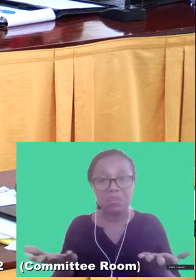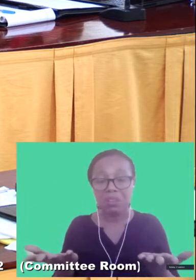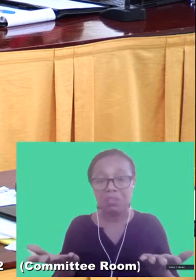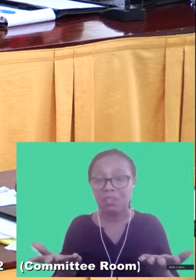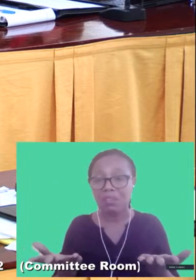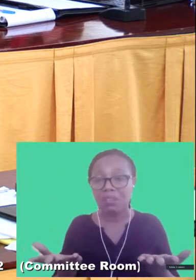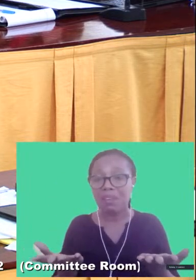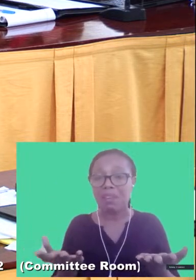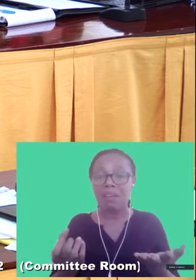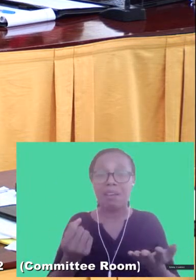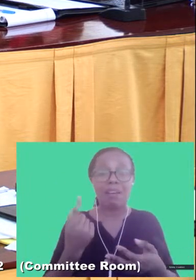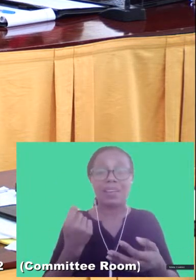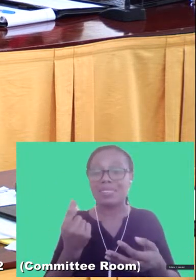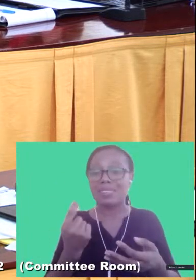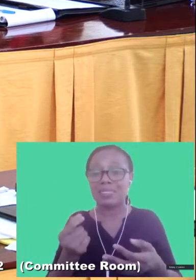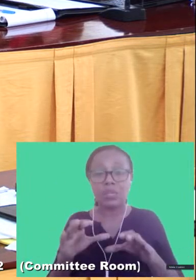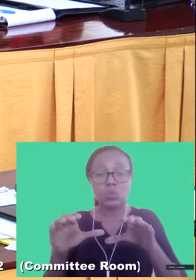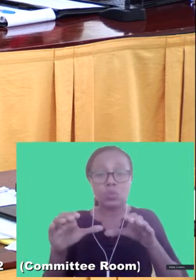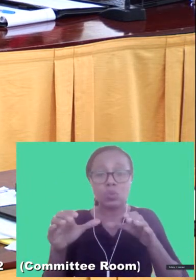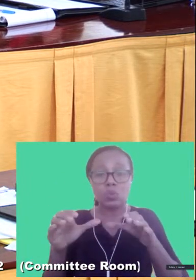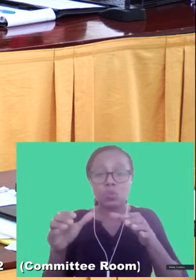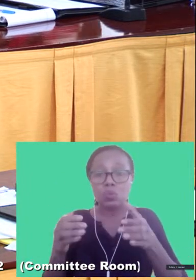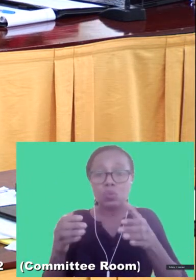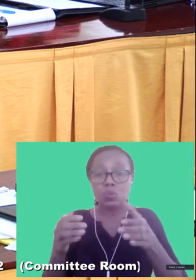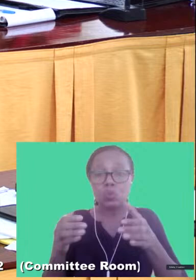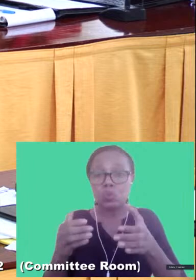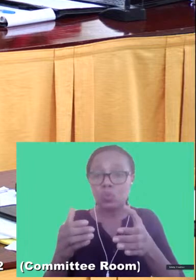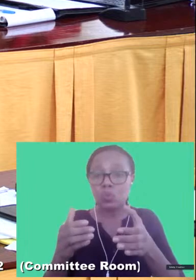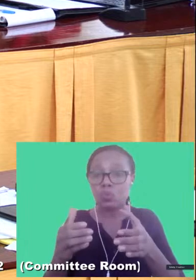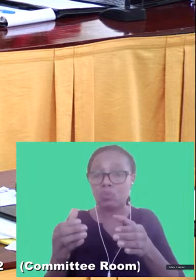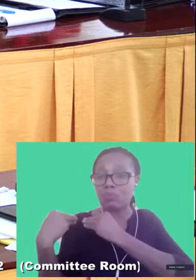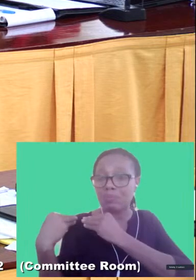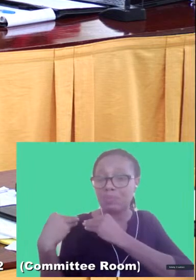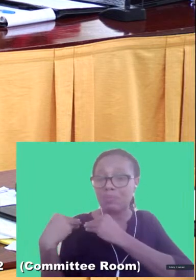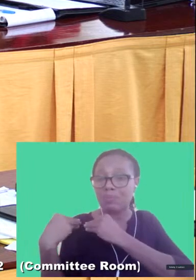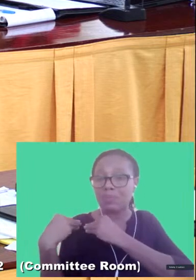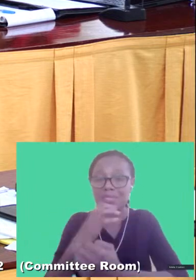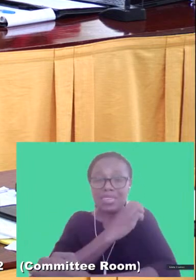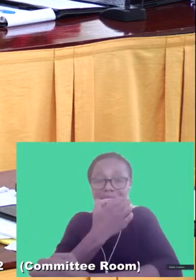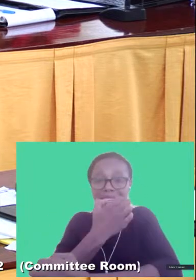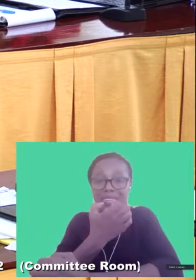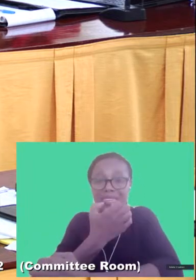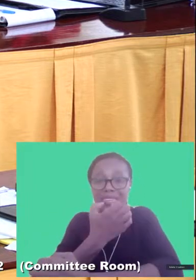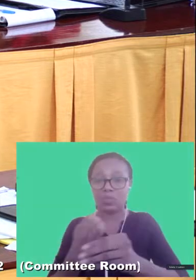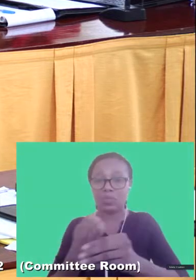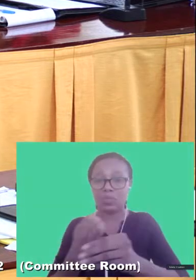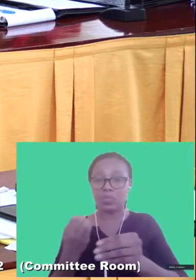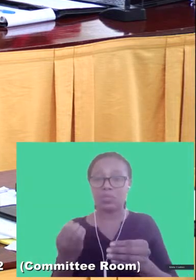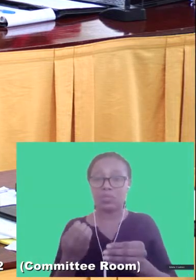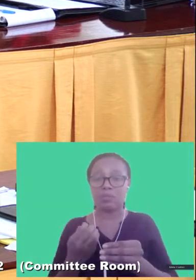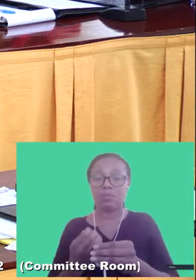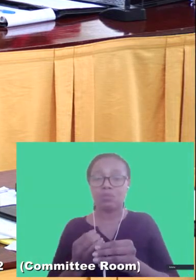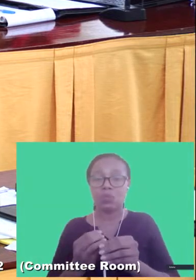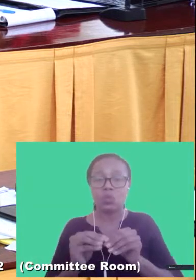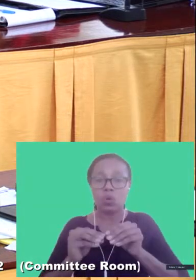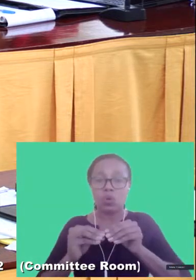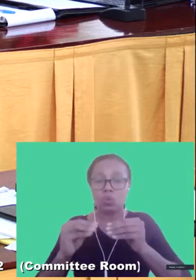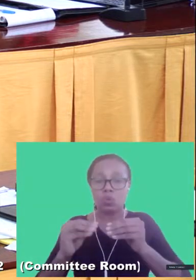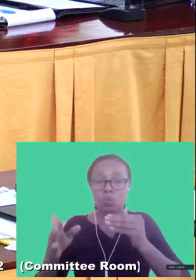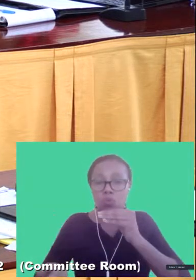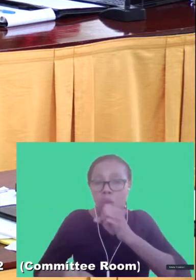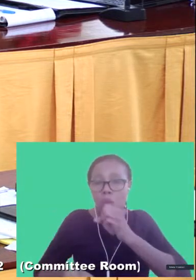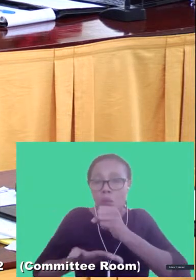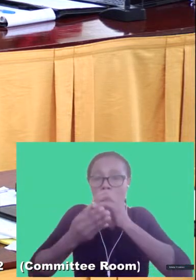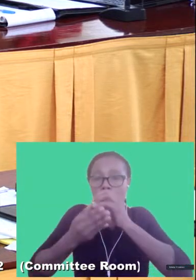in Barbados, the governmental entity that is, that entity must also be a player in the market, I feel. And that entity